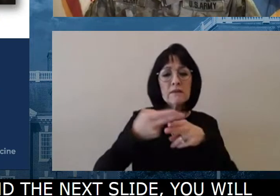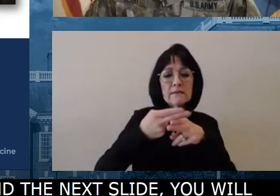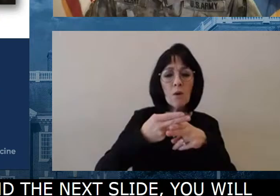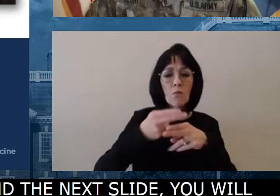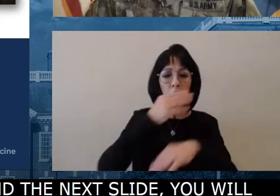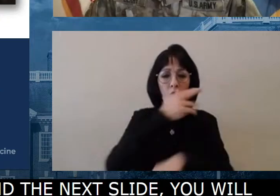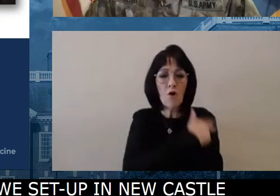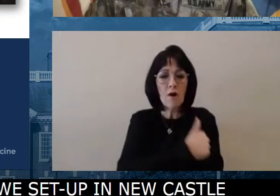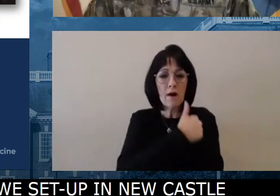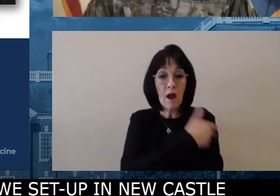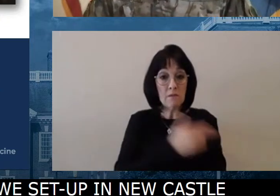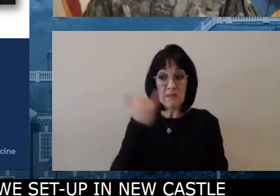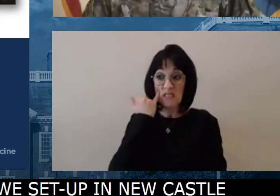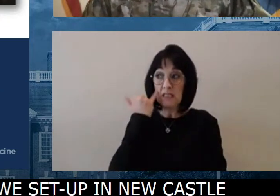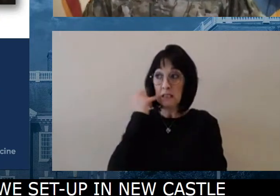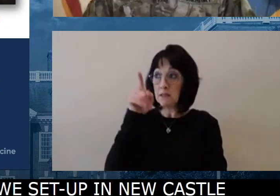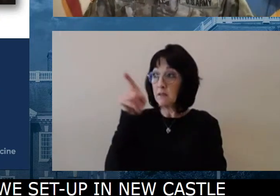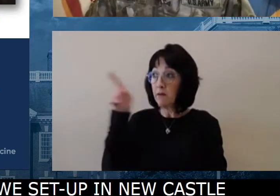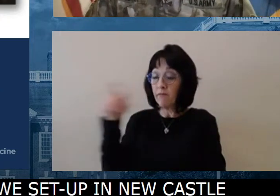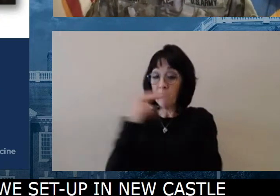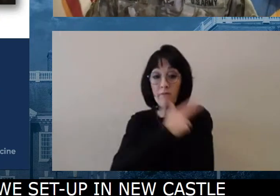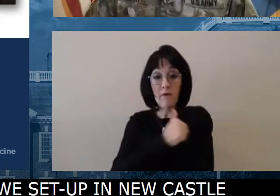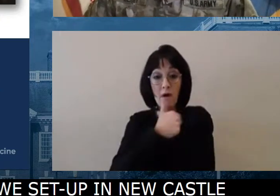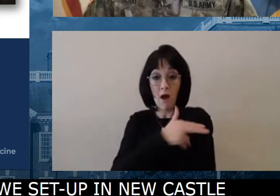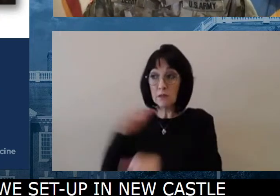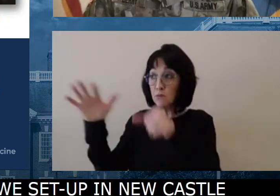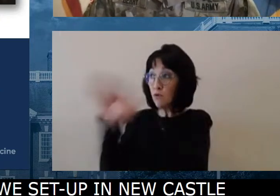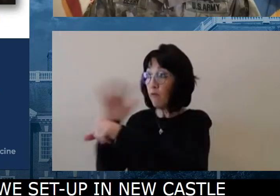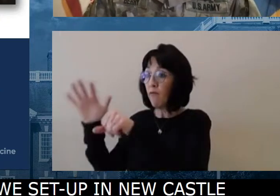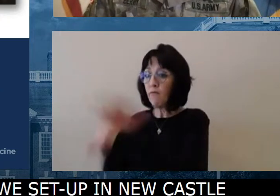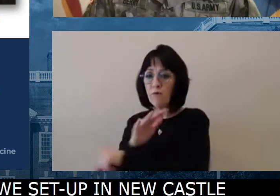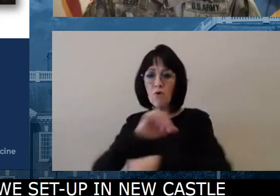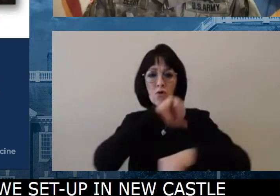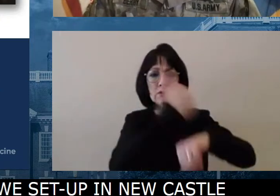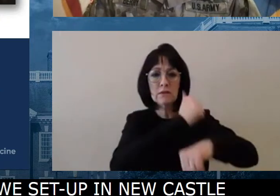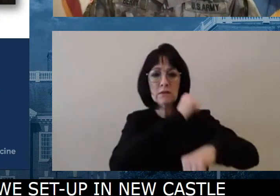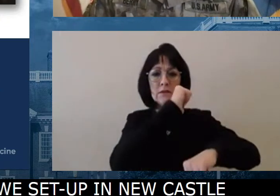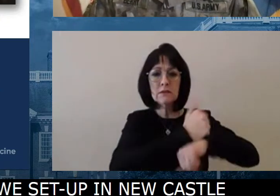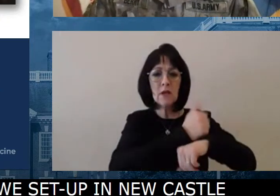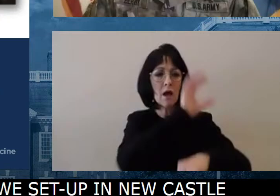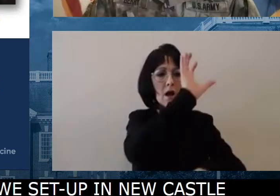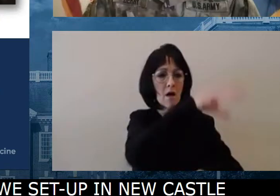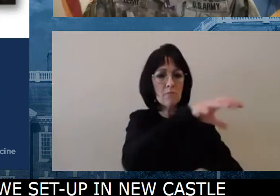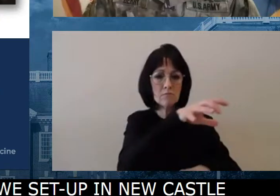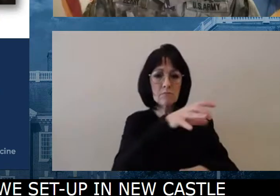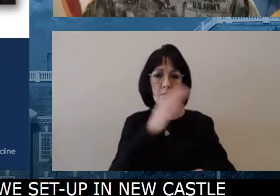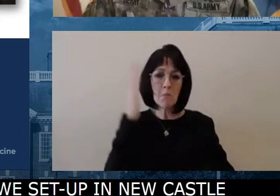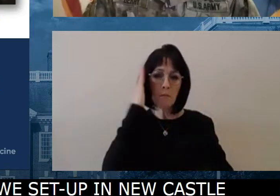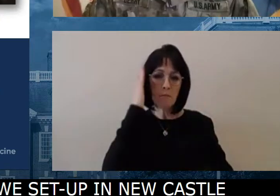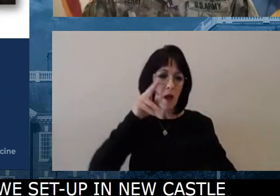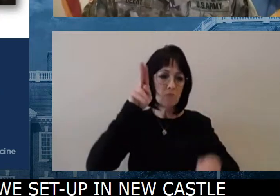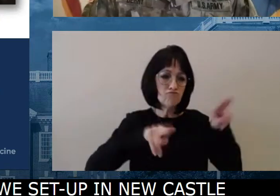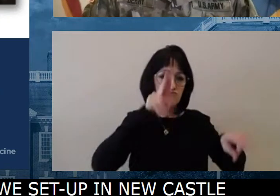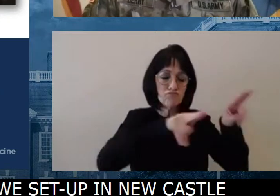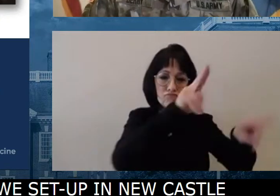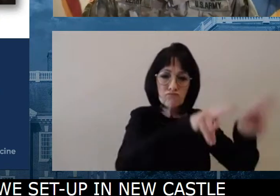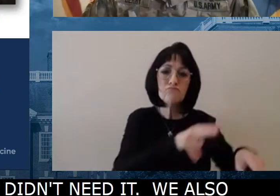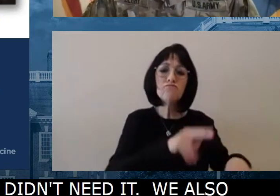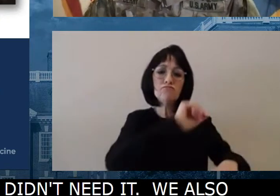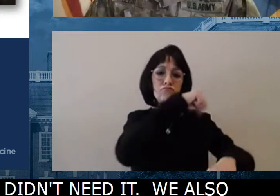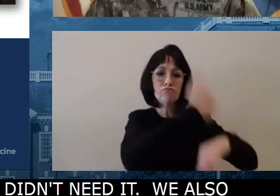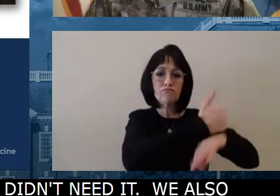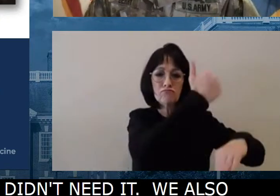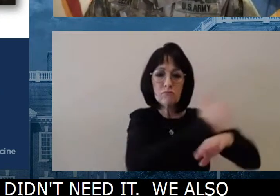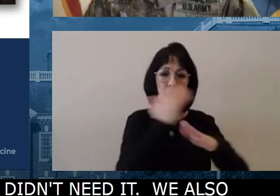bring patients in, we would have been prepared. We're also continue working in the warehouse, the